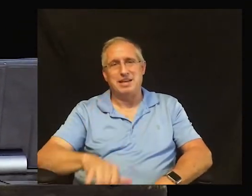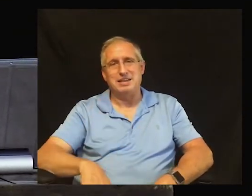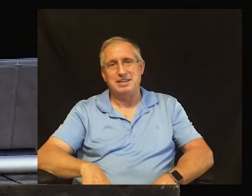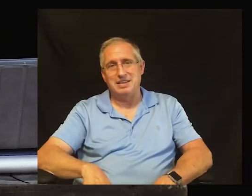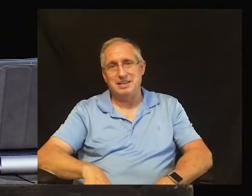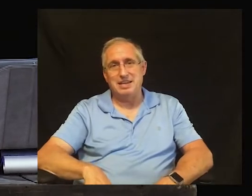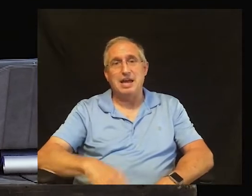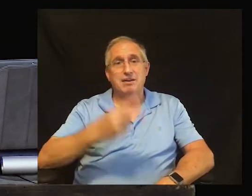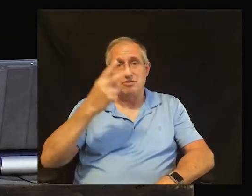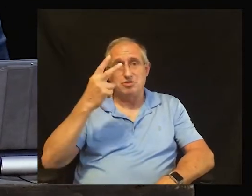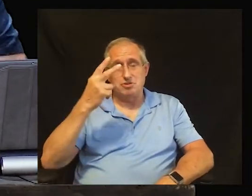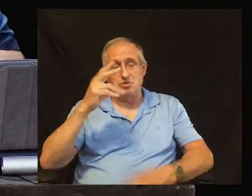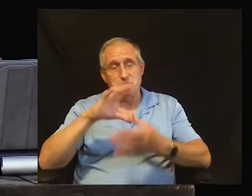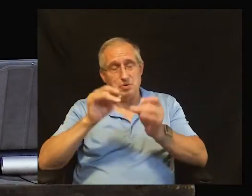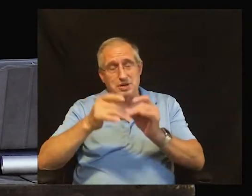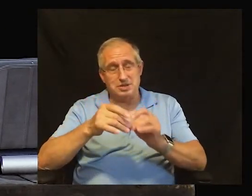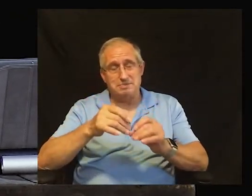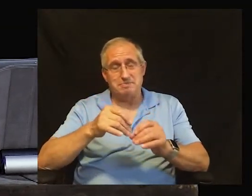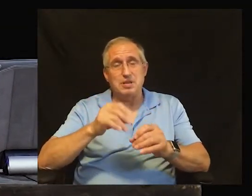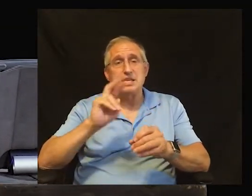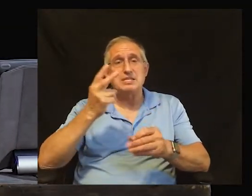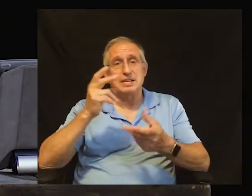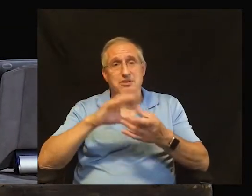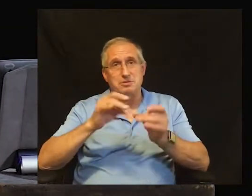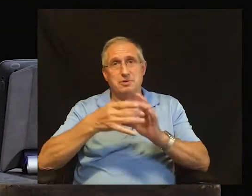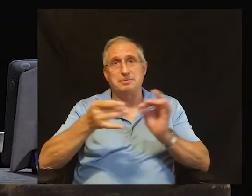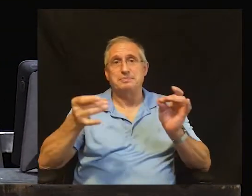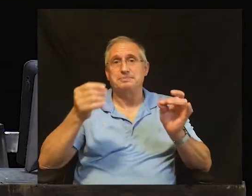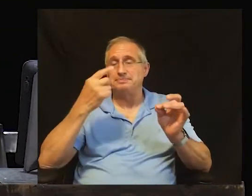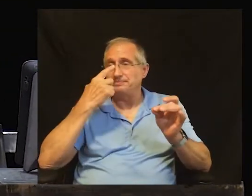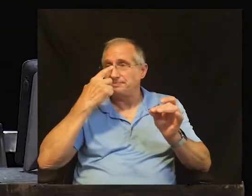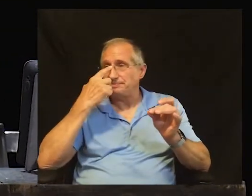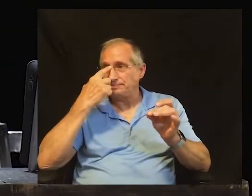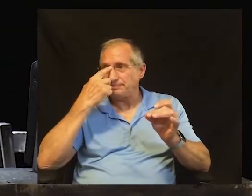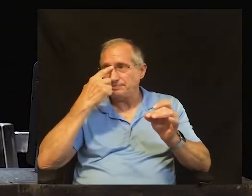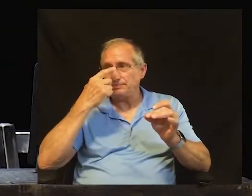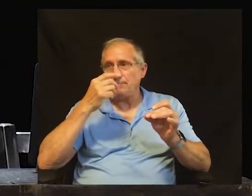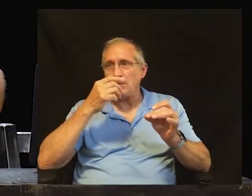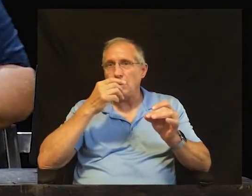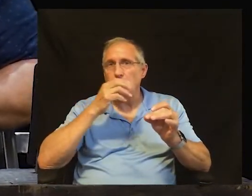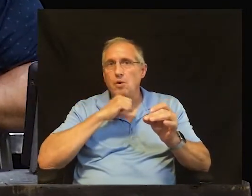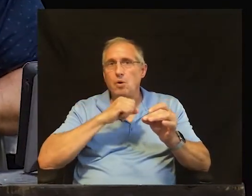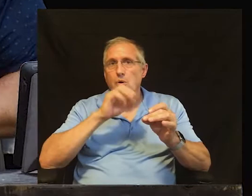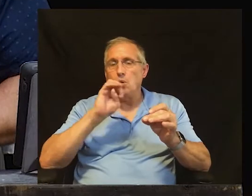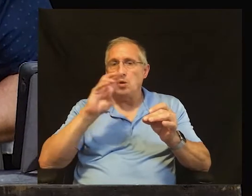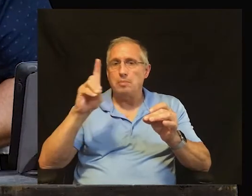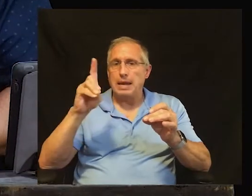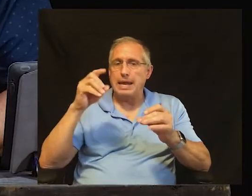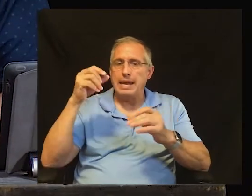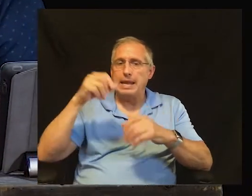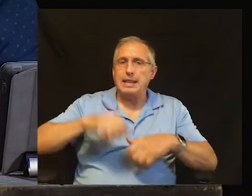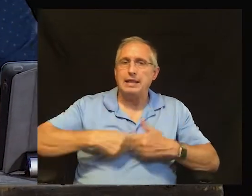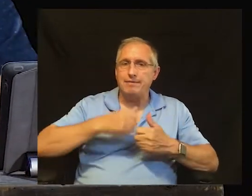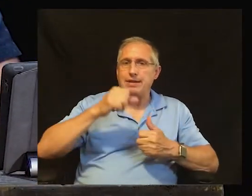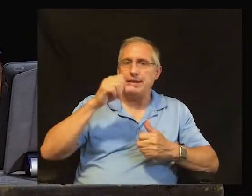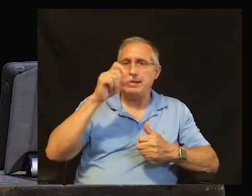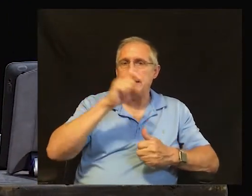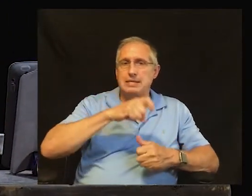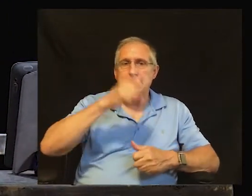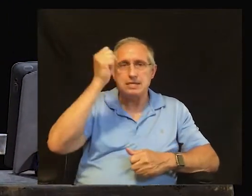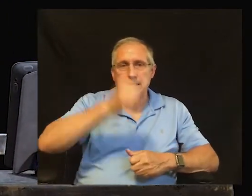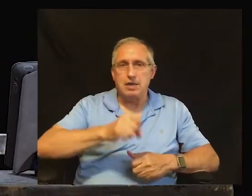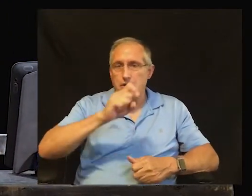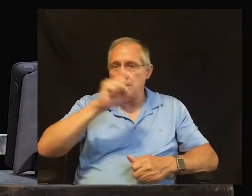I know, as the first old, I have two for you. You thought that was good. I have a second one for you, all right? Little old lady living in Texas, way down